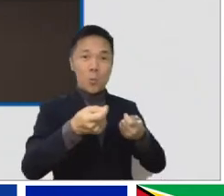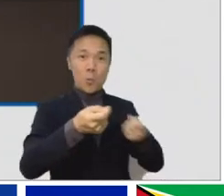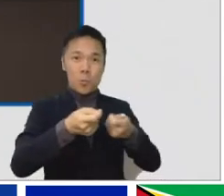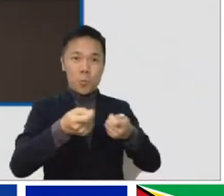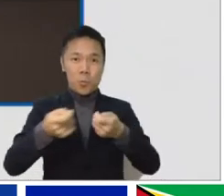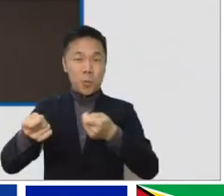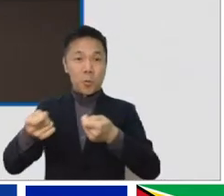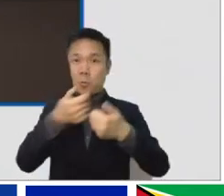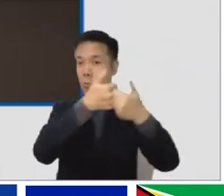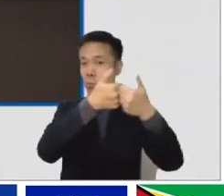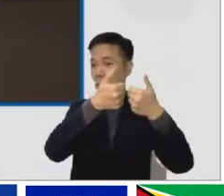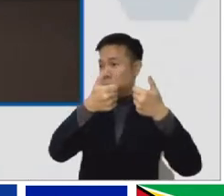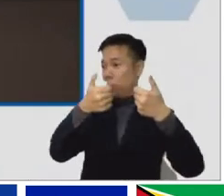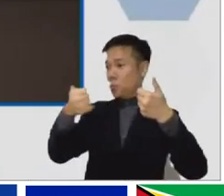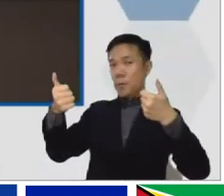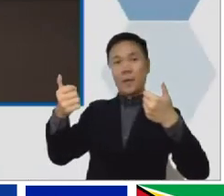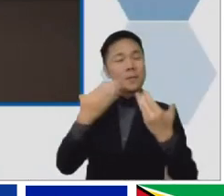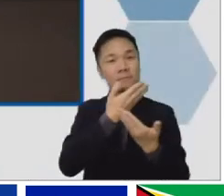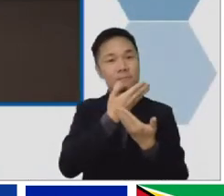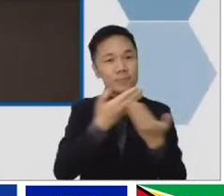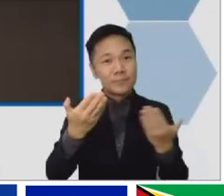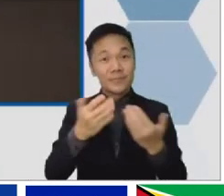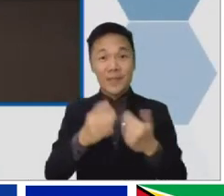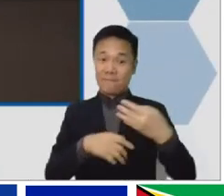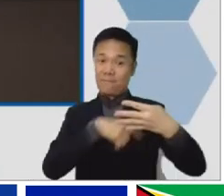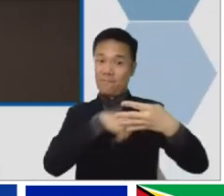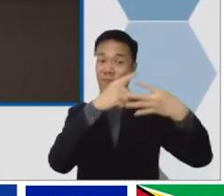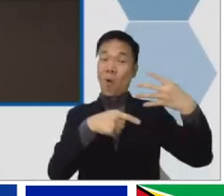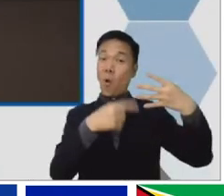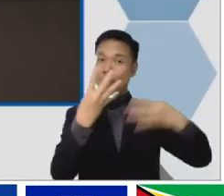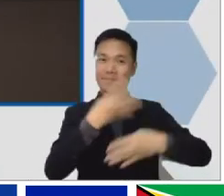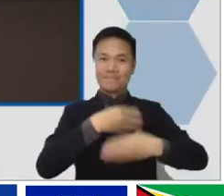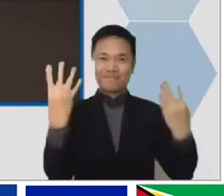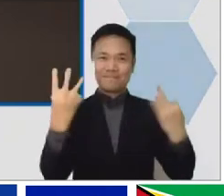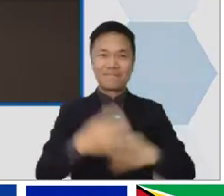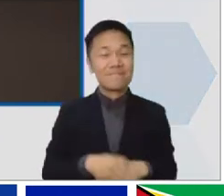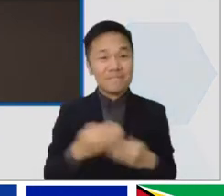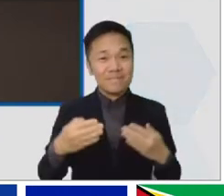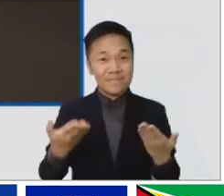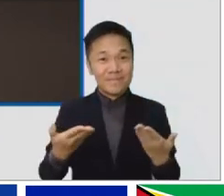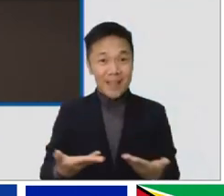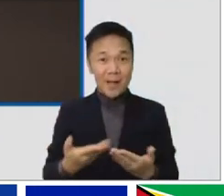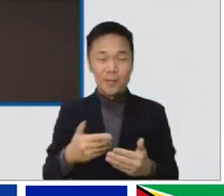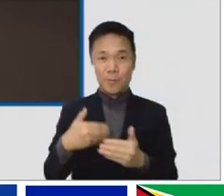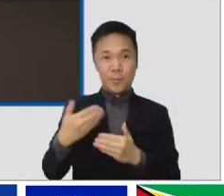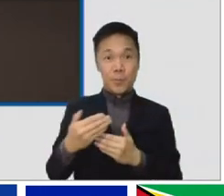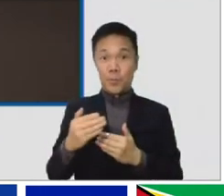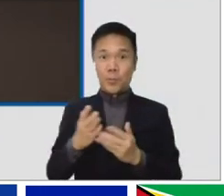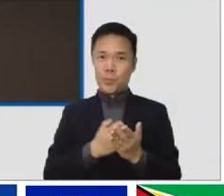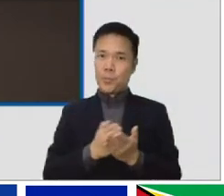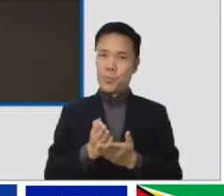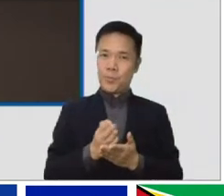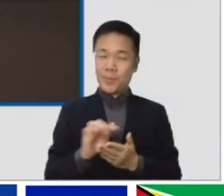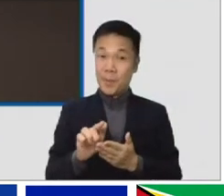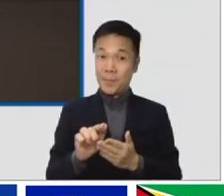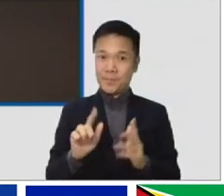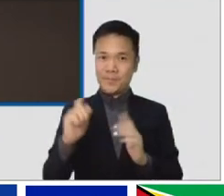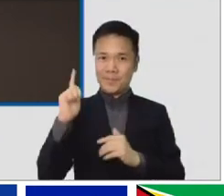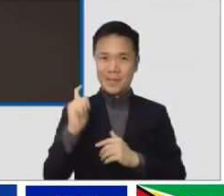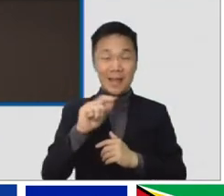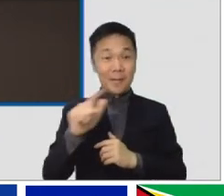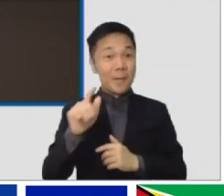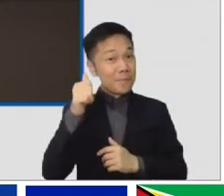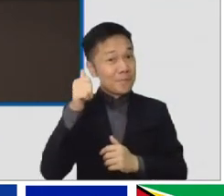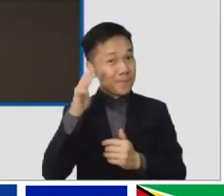4 days. We're going to jump right into our high-level session, and we do invite you to use the hashtag RP21 and all the other hashtags